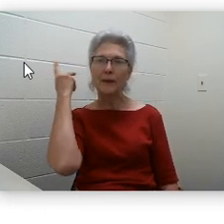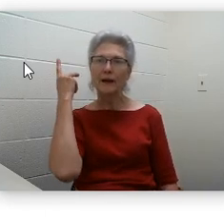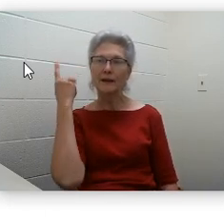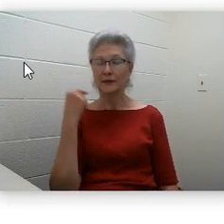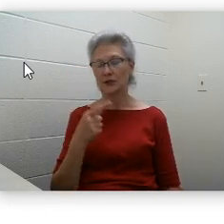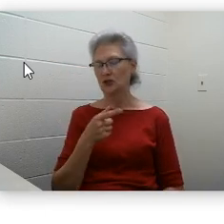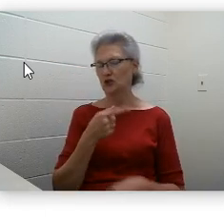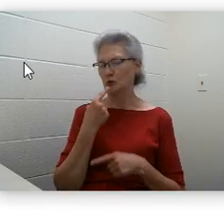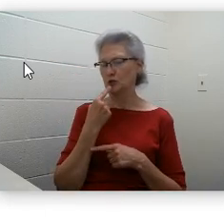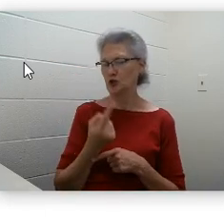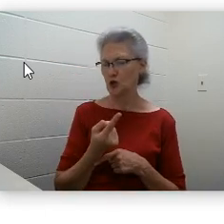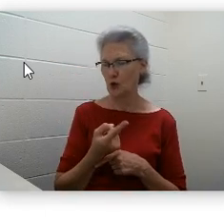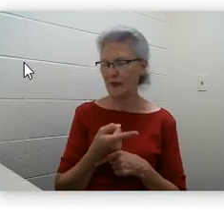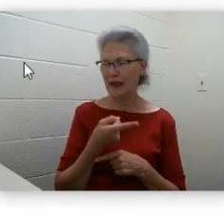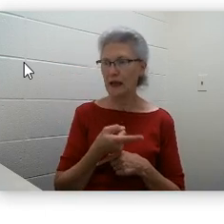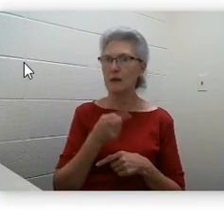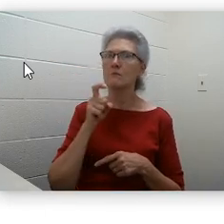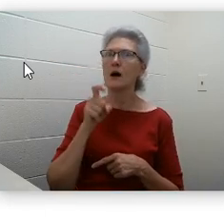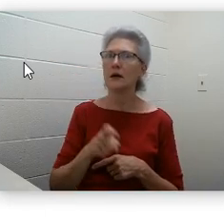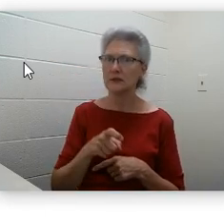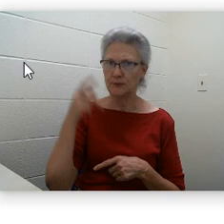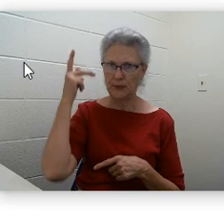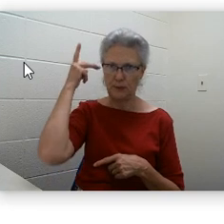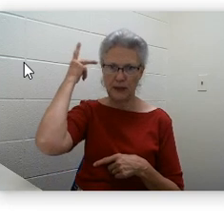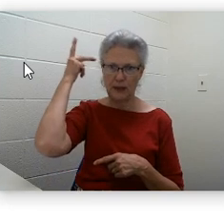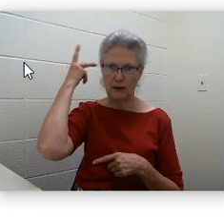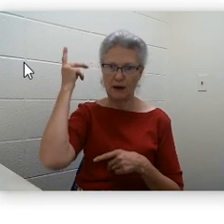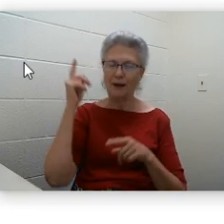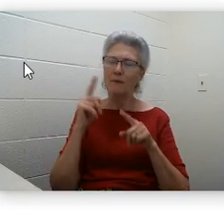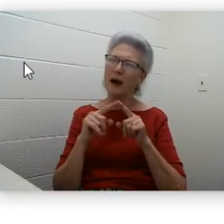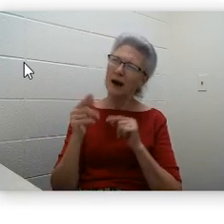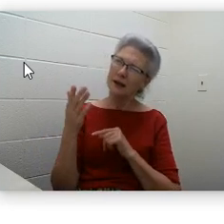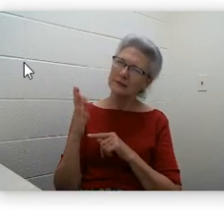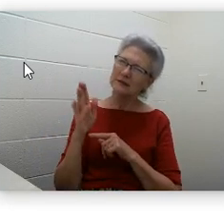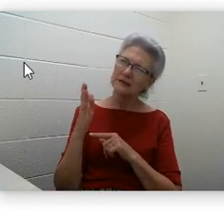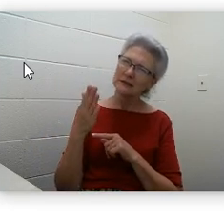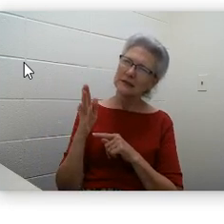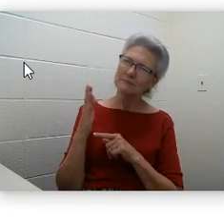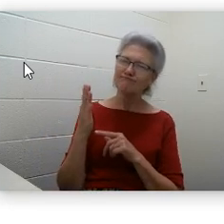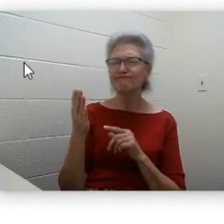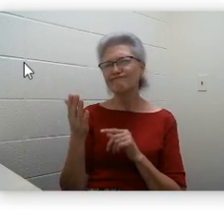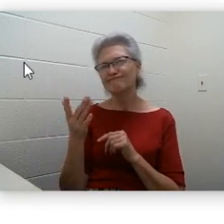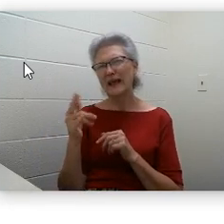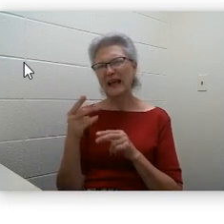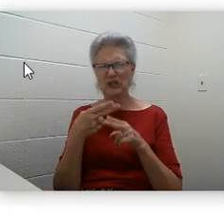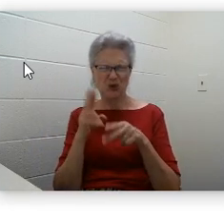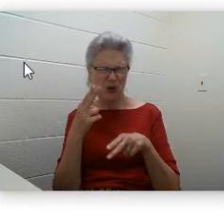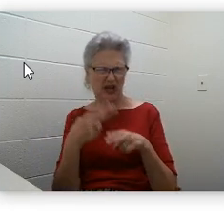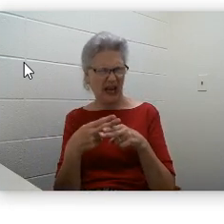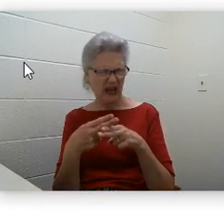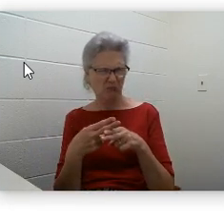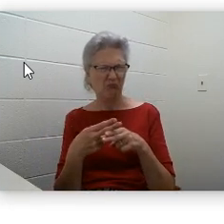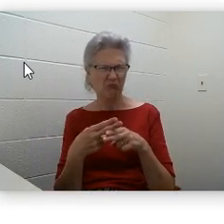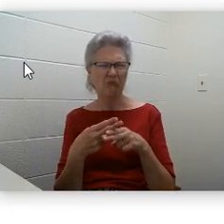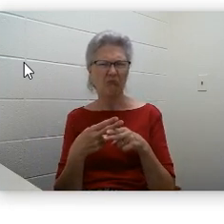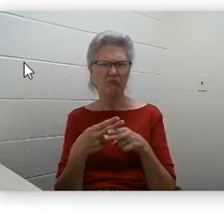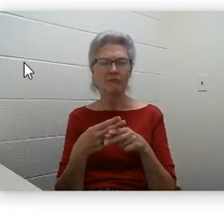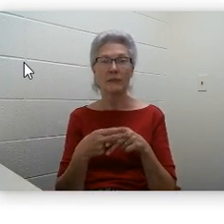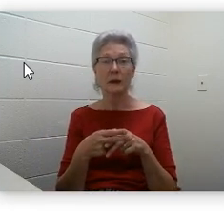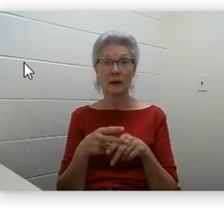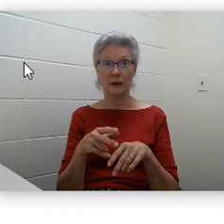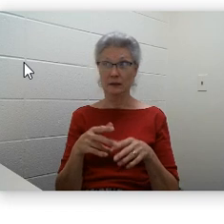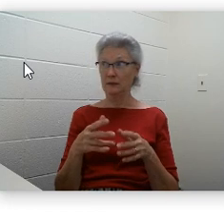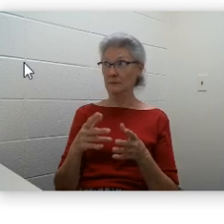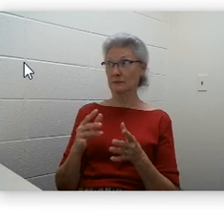already sure that he must be Peter, but it did seem a comparatively short name. Is